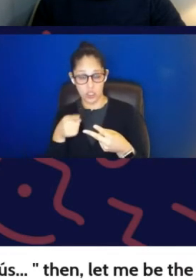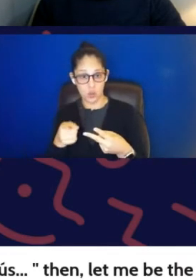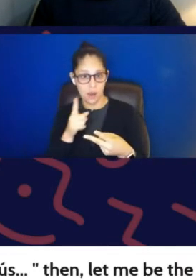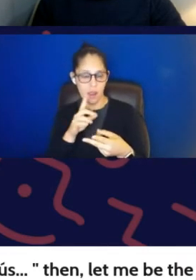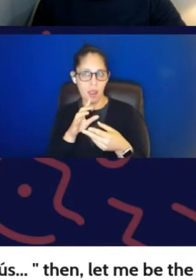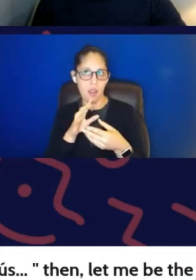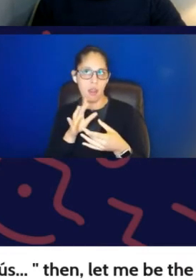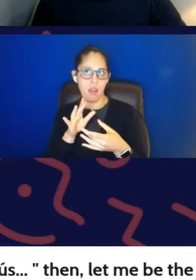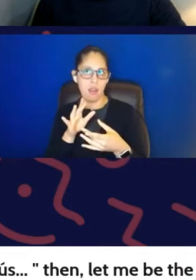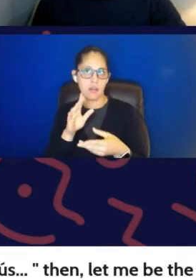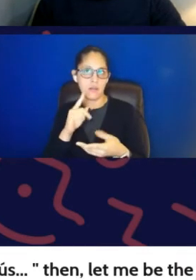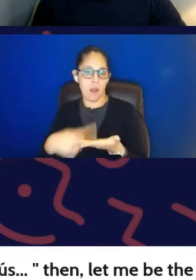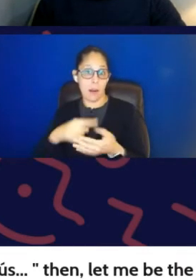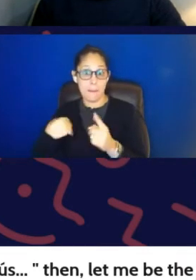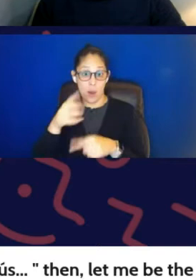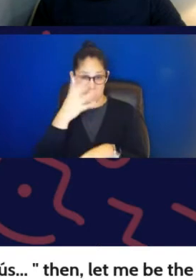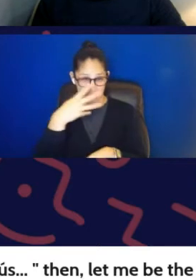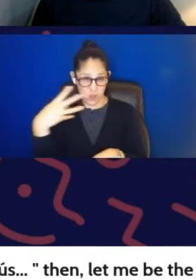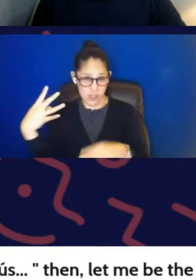if immigration